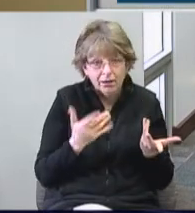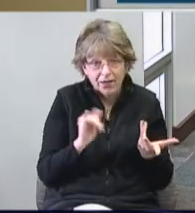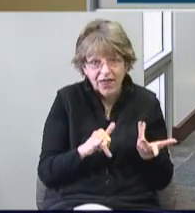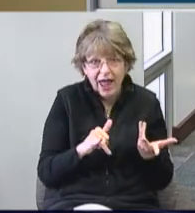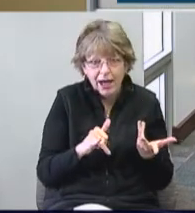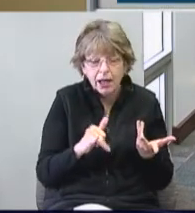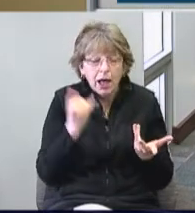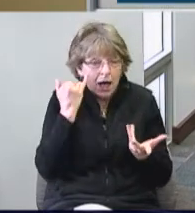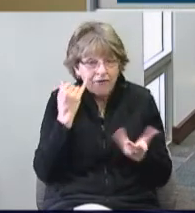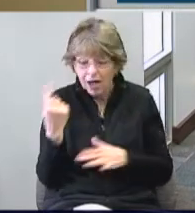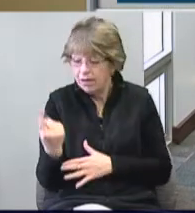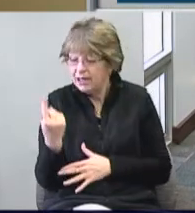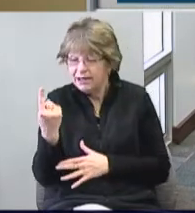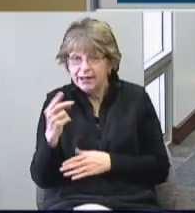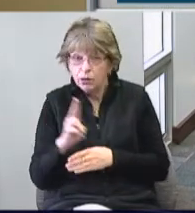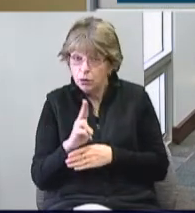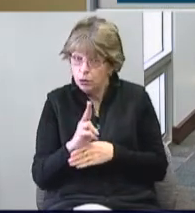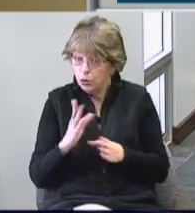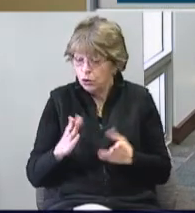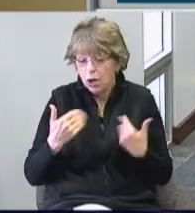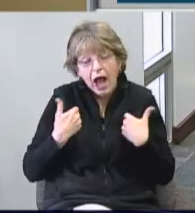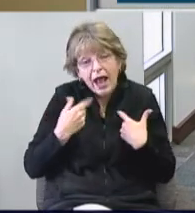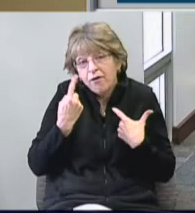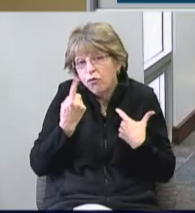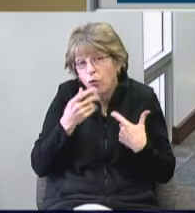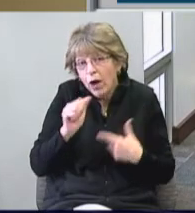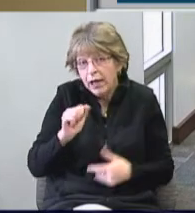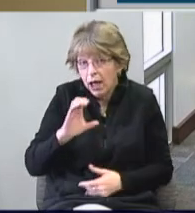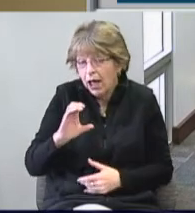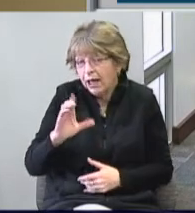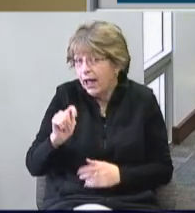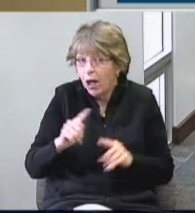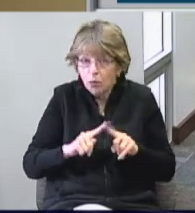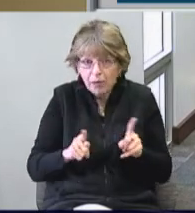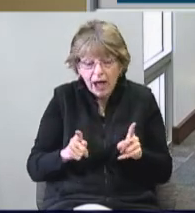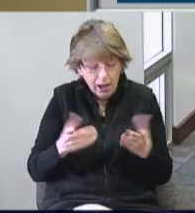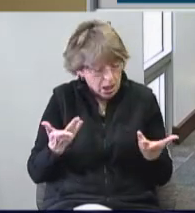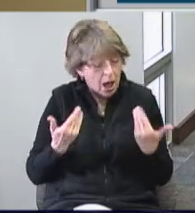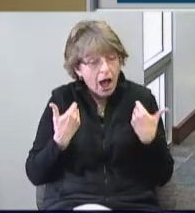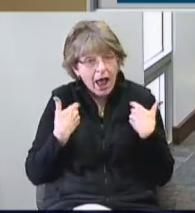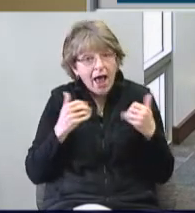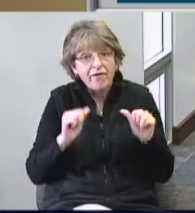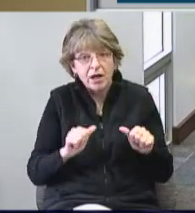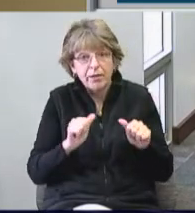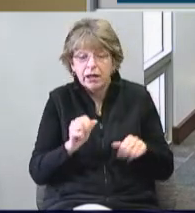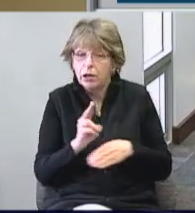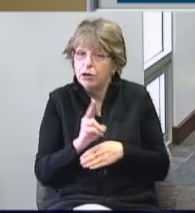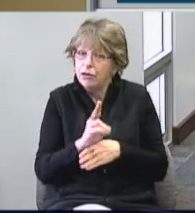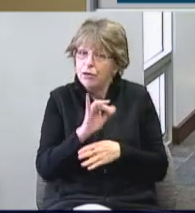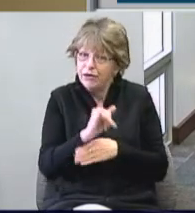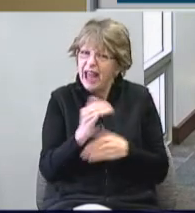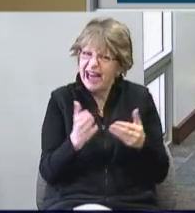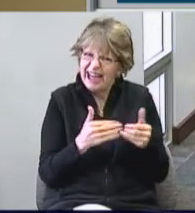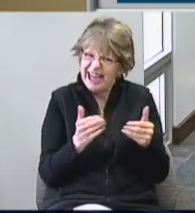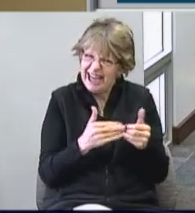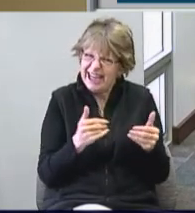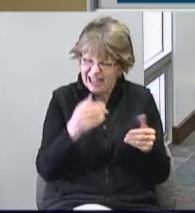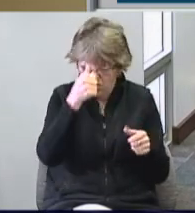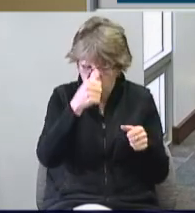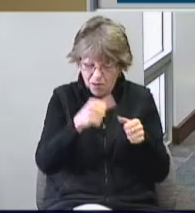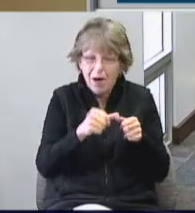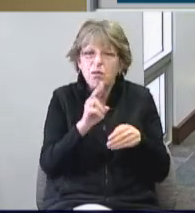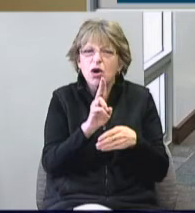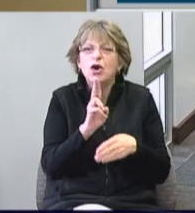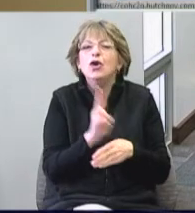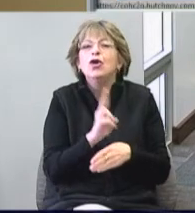single user, I only have one account, but still I have the ability to use that easy to remember username. And so